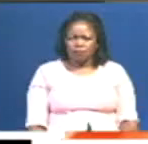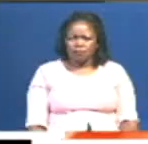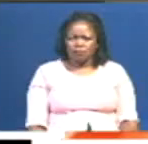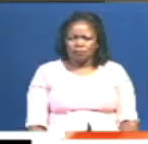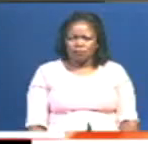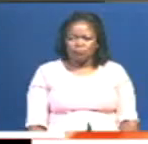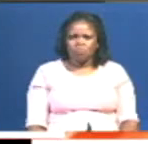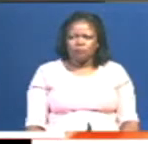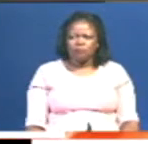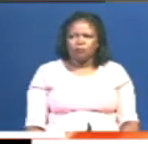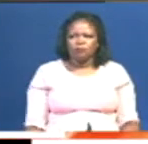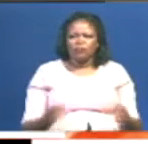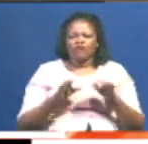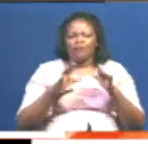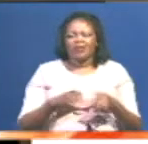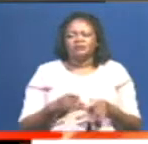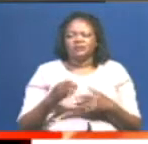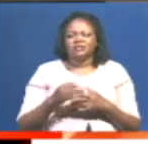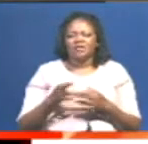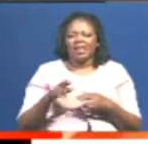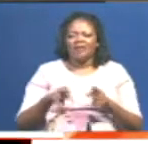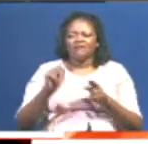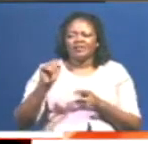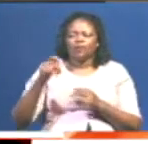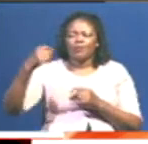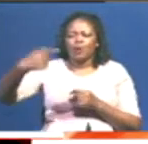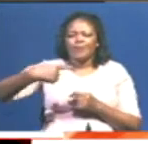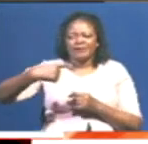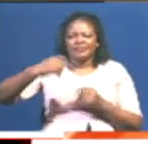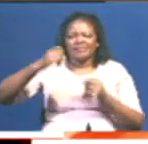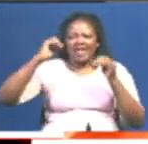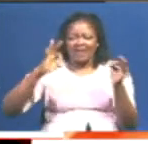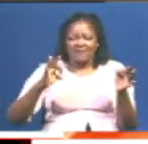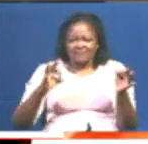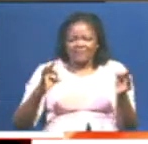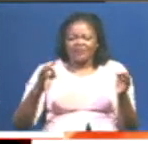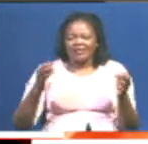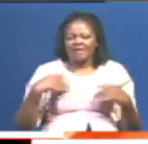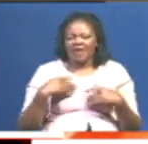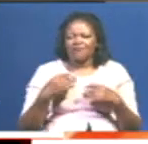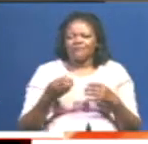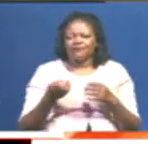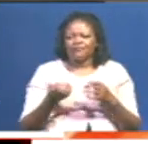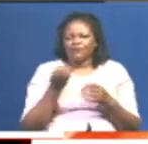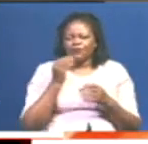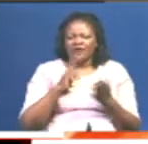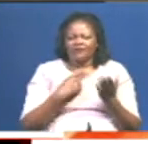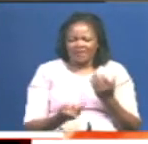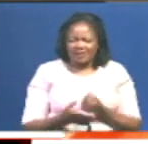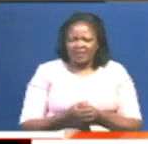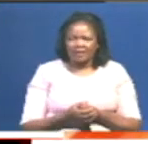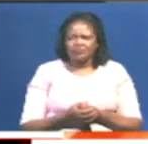small-scale farmers along River Tana will be compensated instantly in case of crop failure or loss of livestock due to